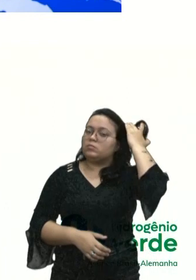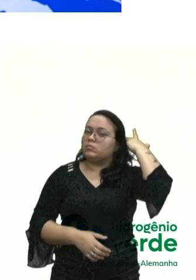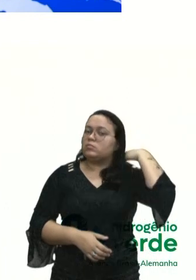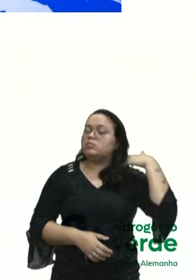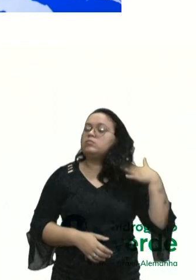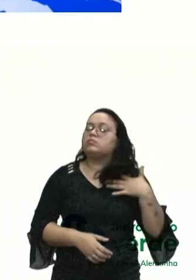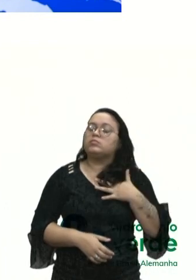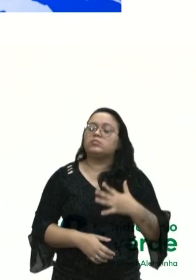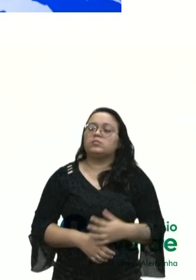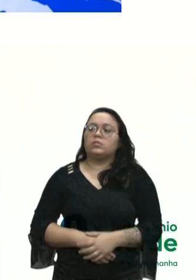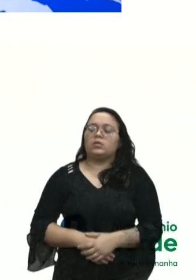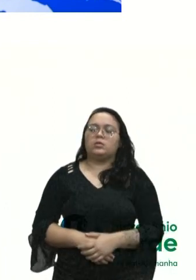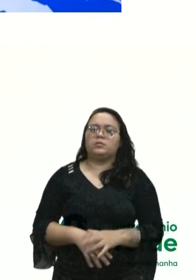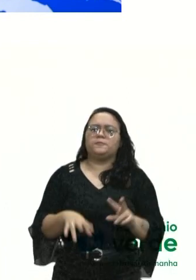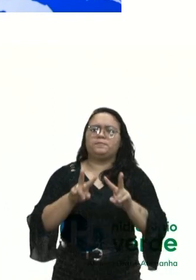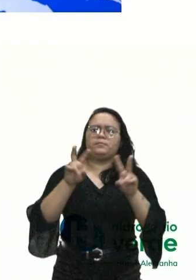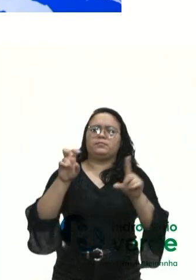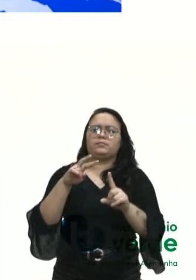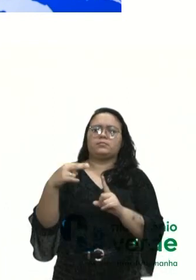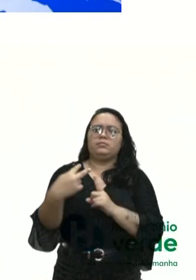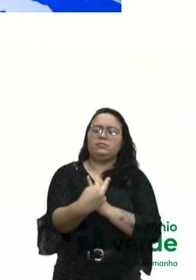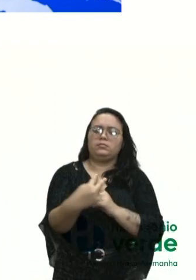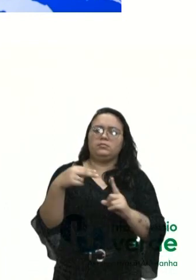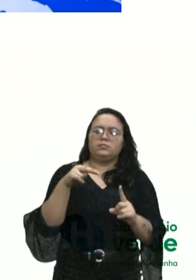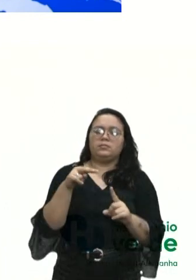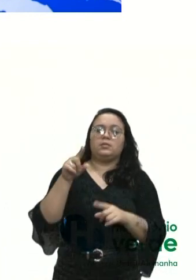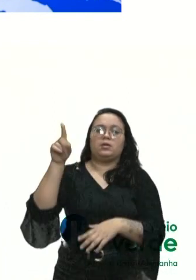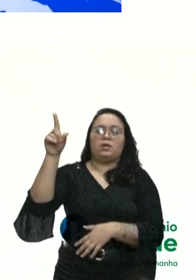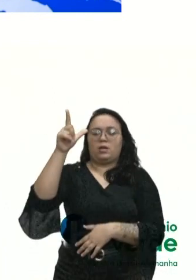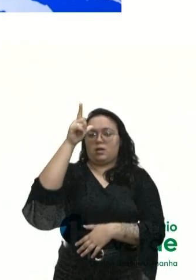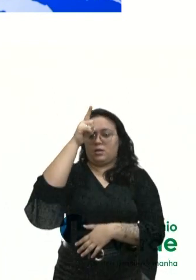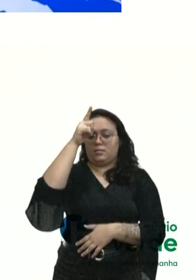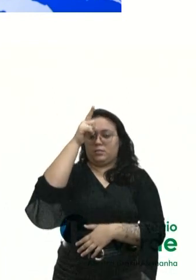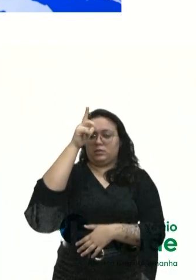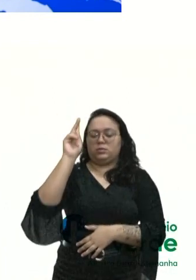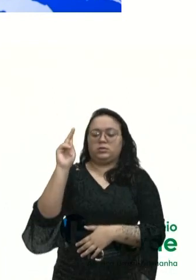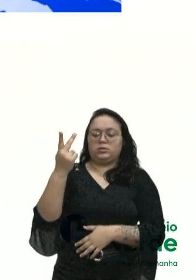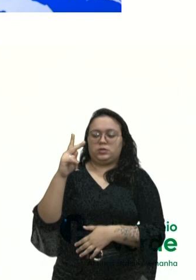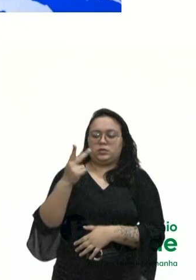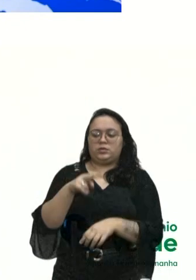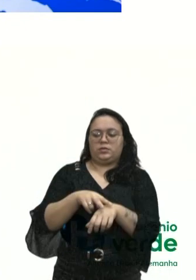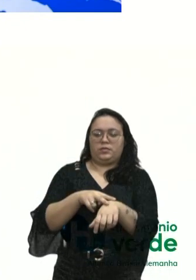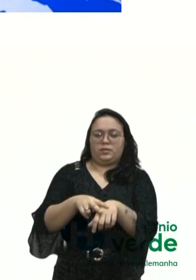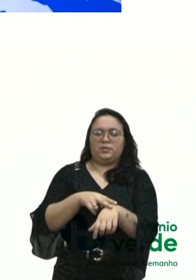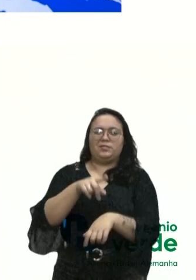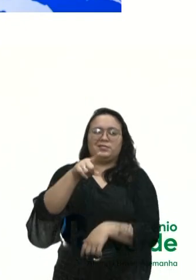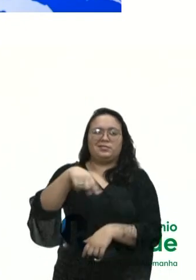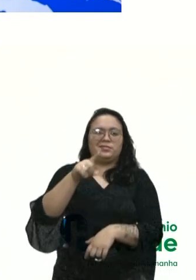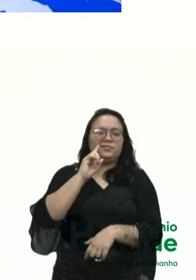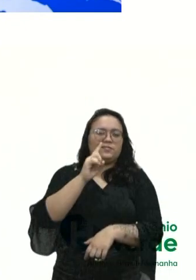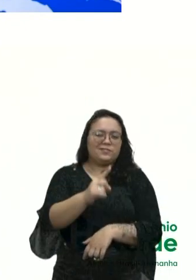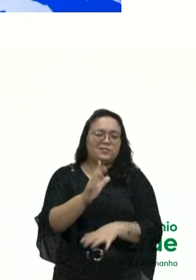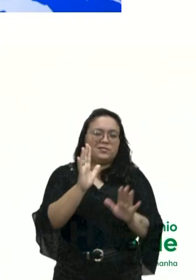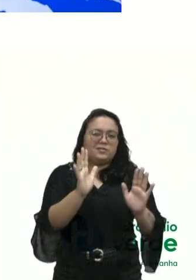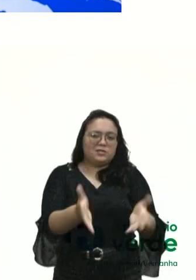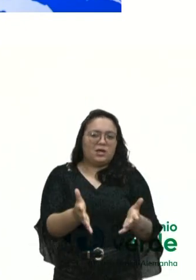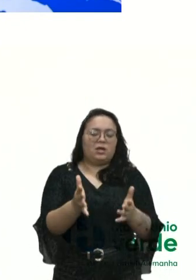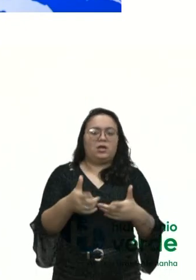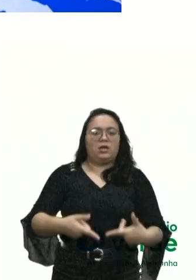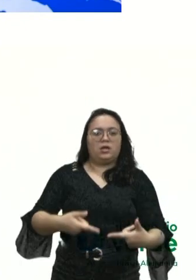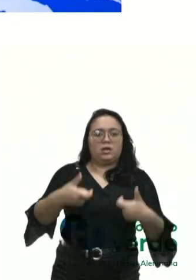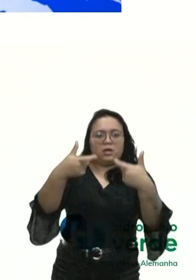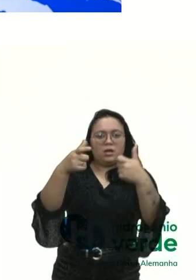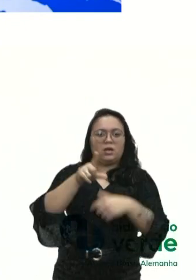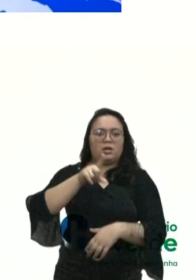da talking a little bit about the German vision and green hydrogen. Essa guerra da Ucrânia, a Everyone